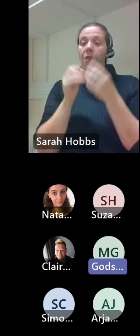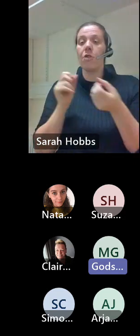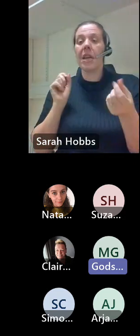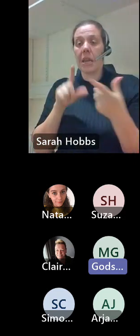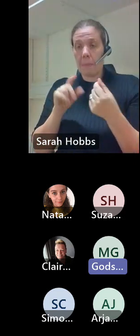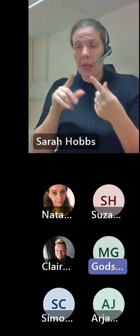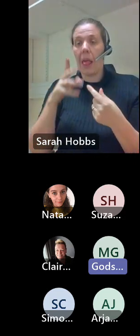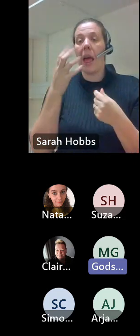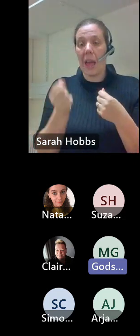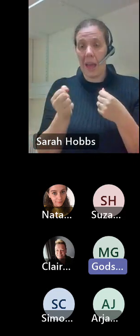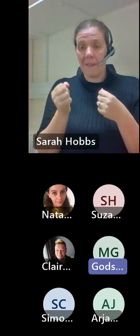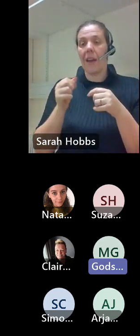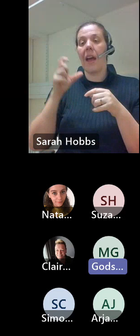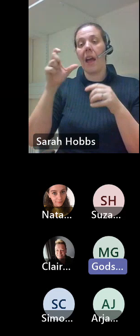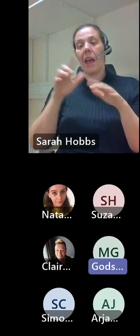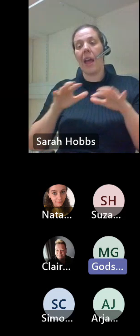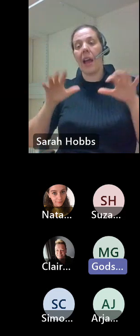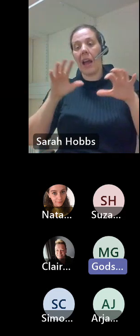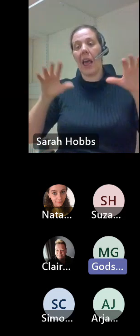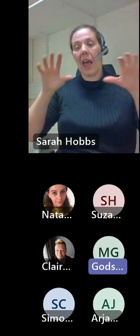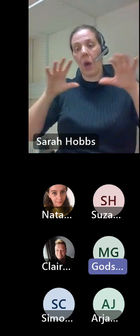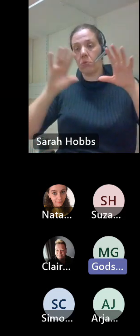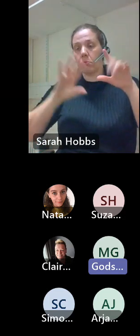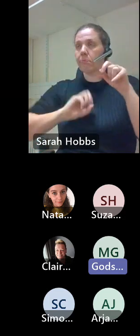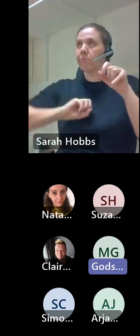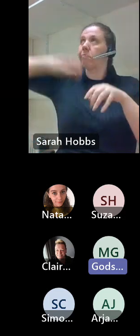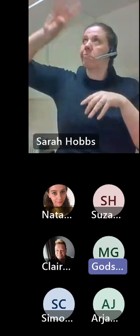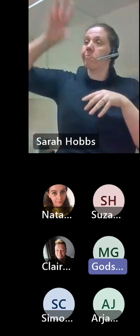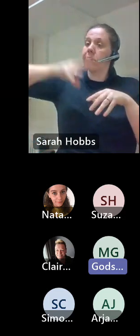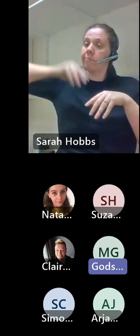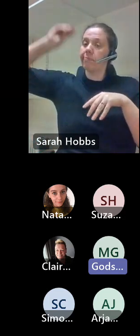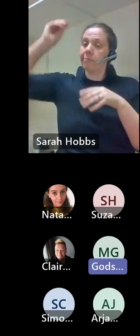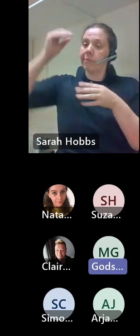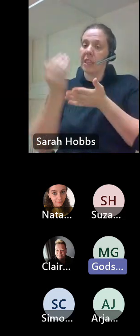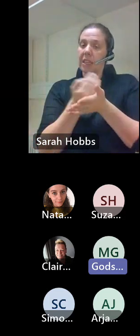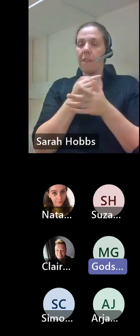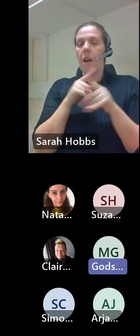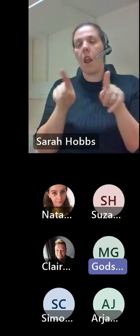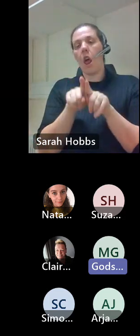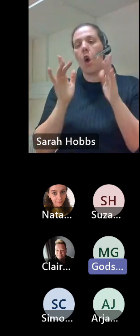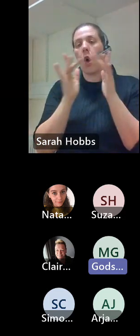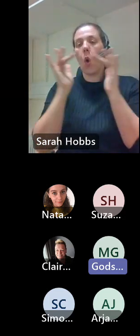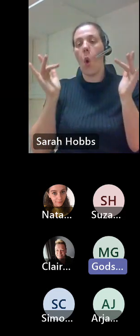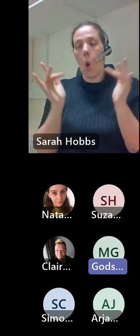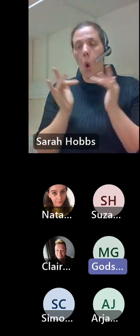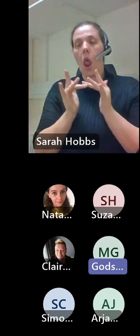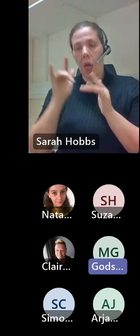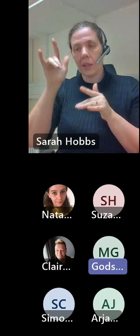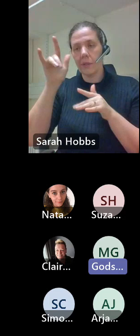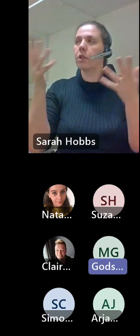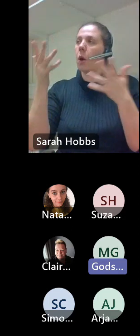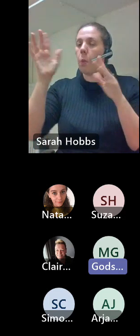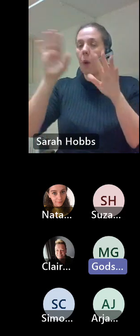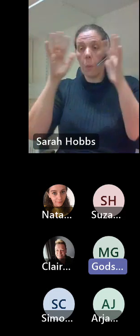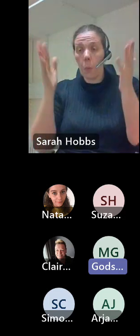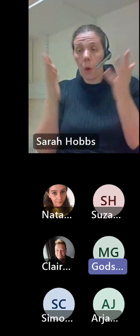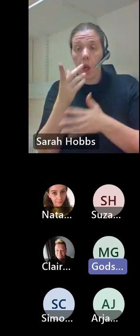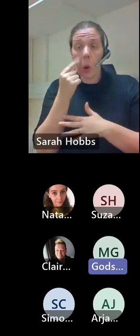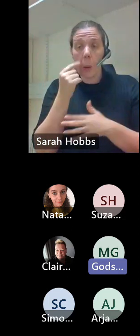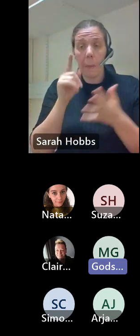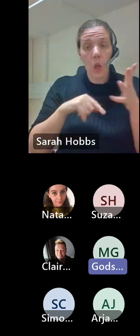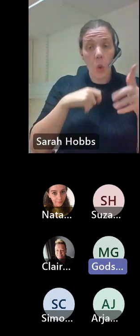a facility to have storage in the cloud, and the cloud is an online server, maybe somewhere in the world. could be in the UK, could